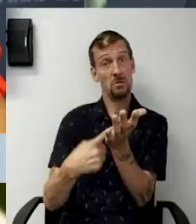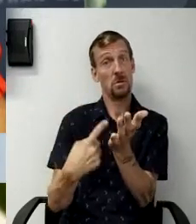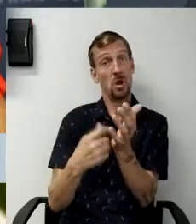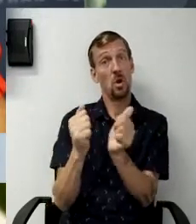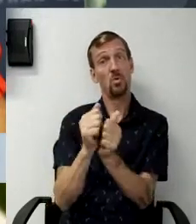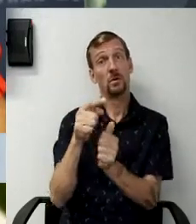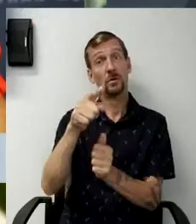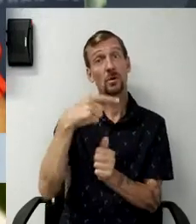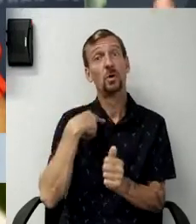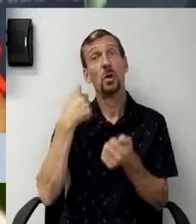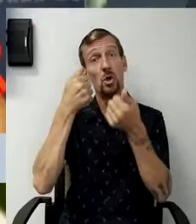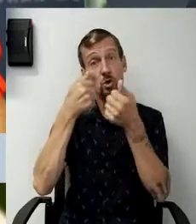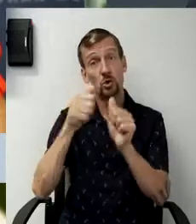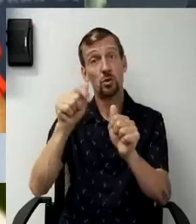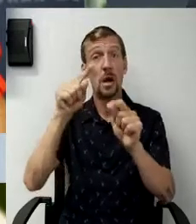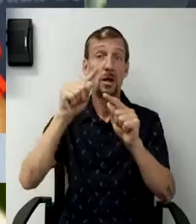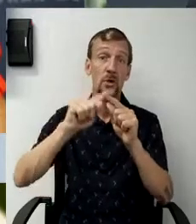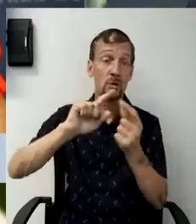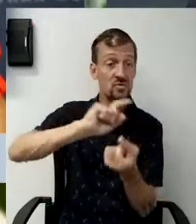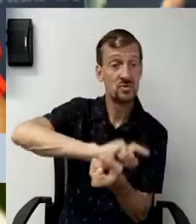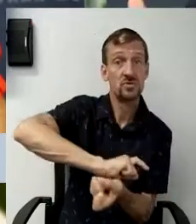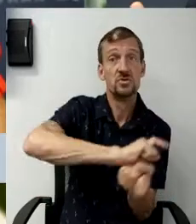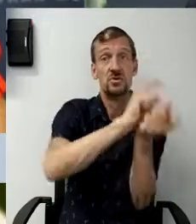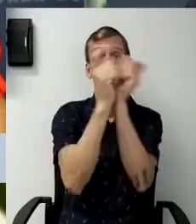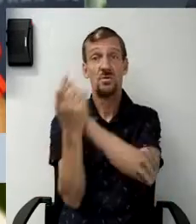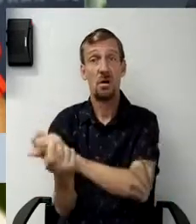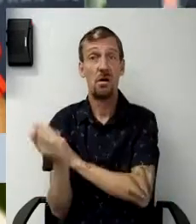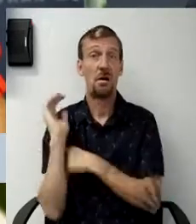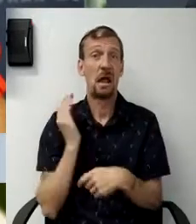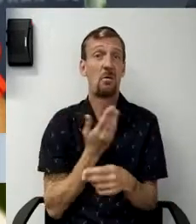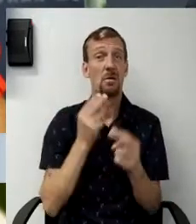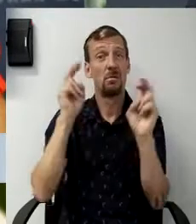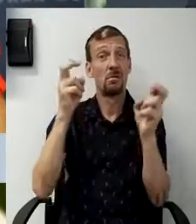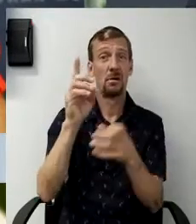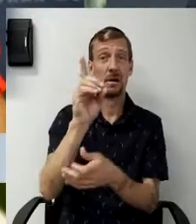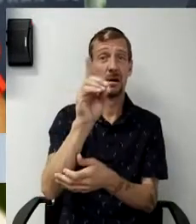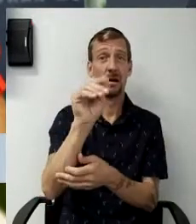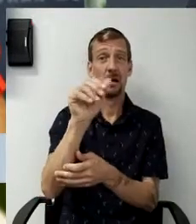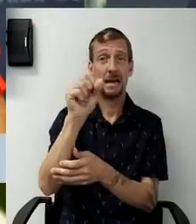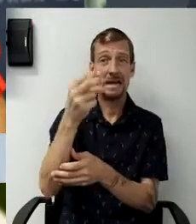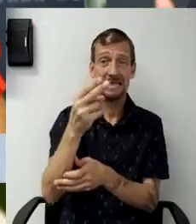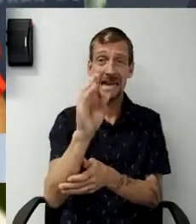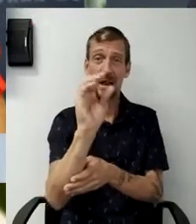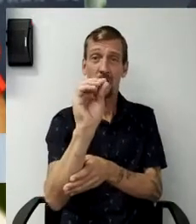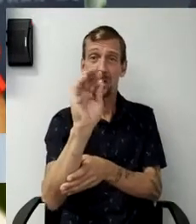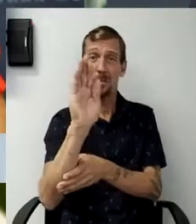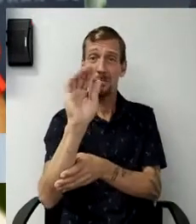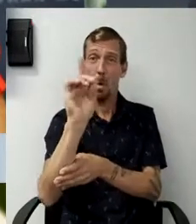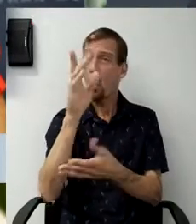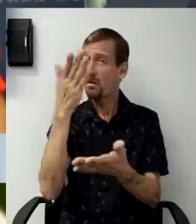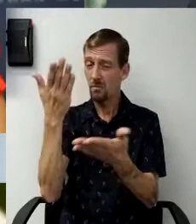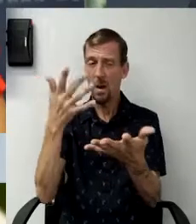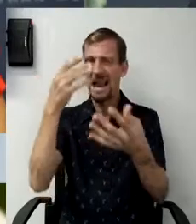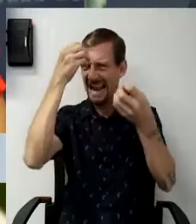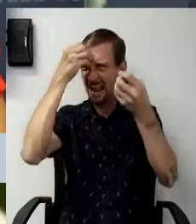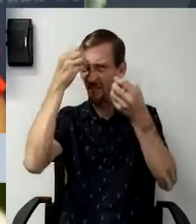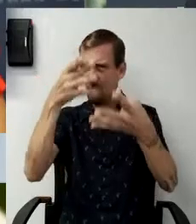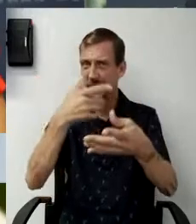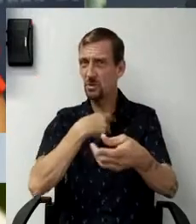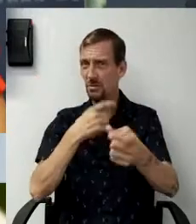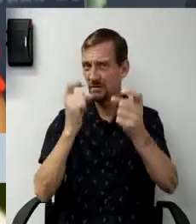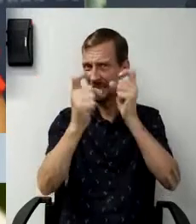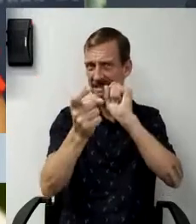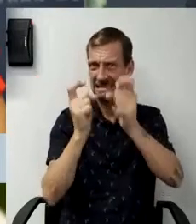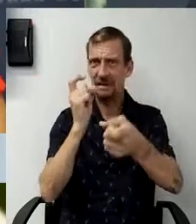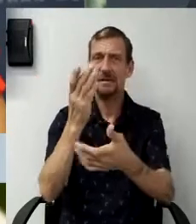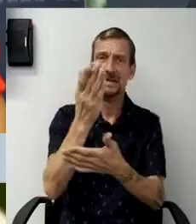us are working on completely overhauling our dashboard and the information that we're giving to people. People are asking us for different kinds